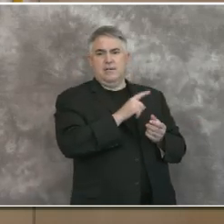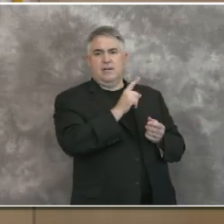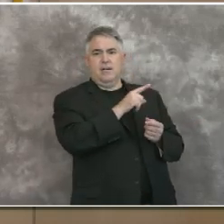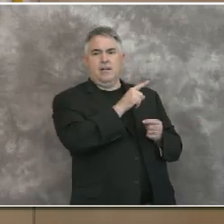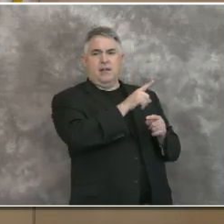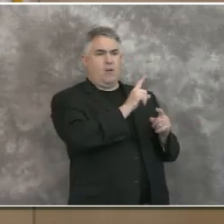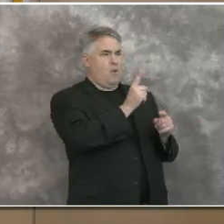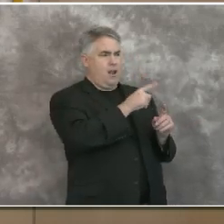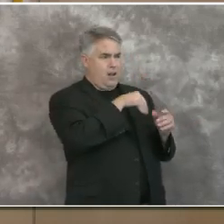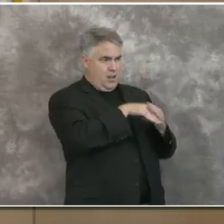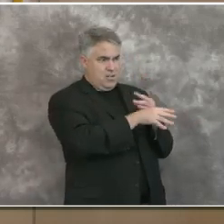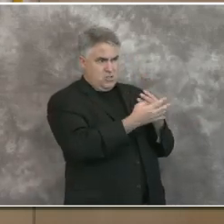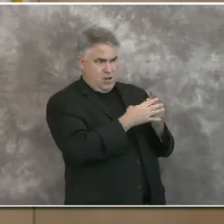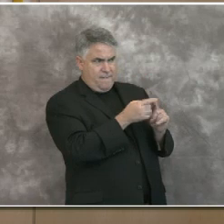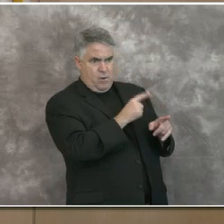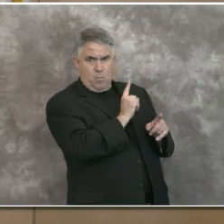And